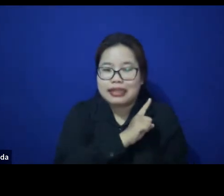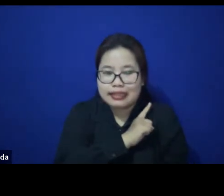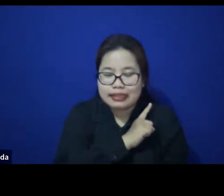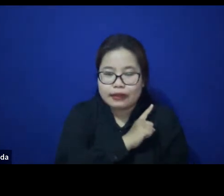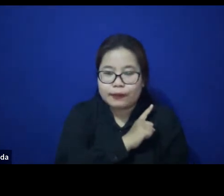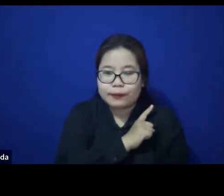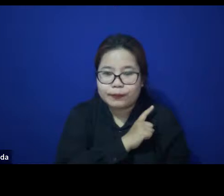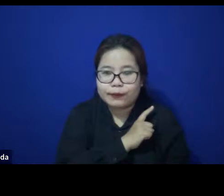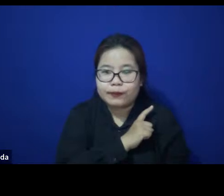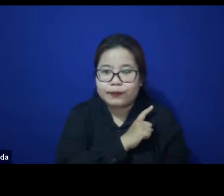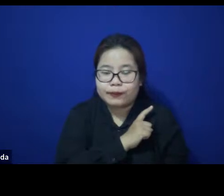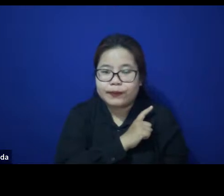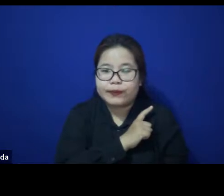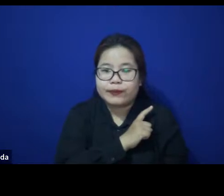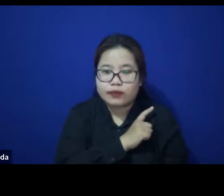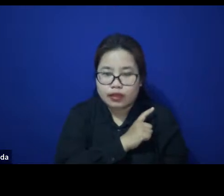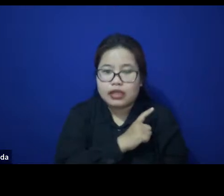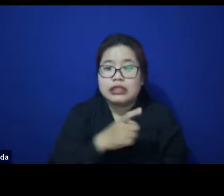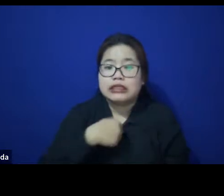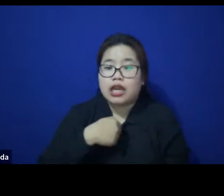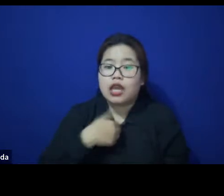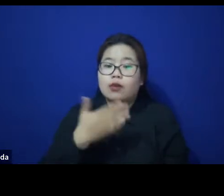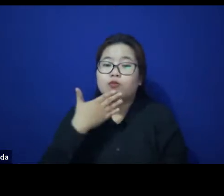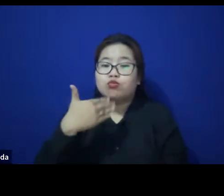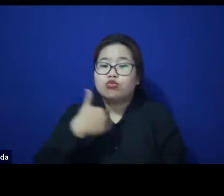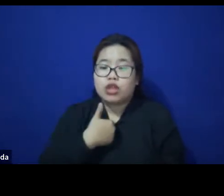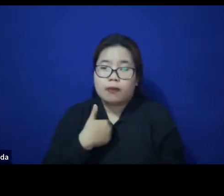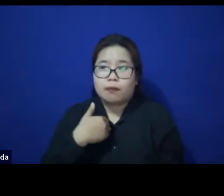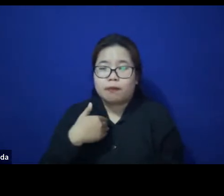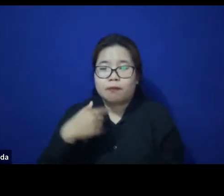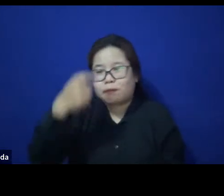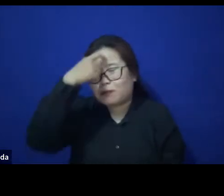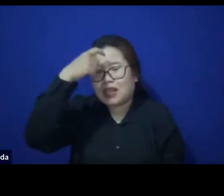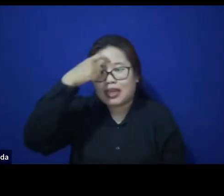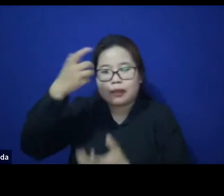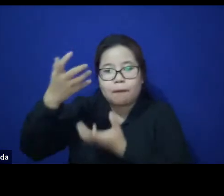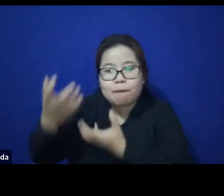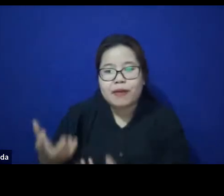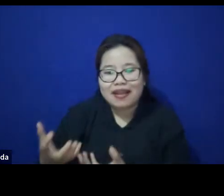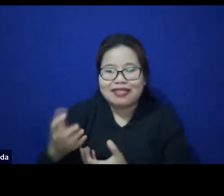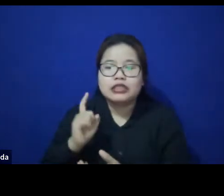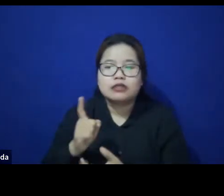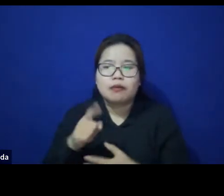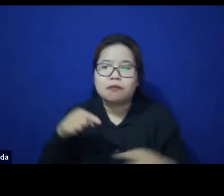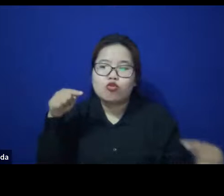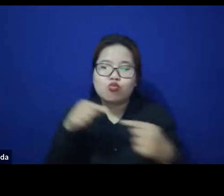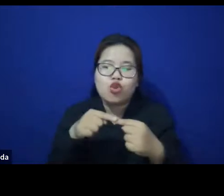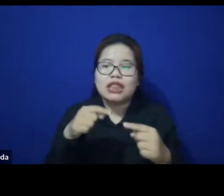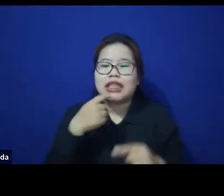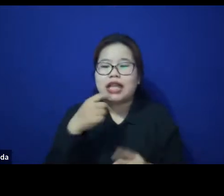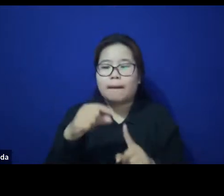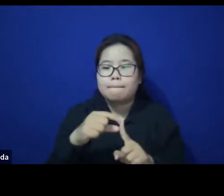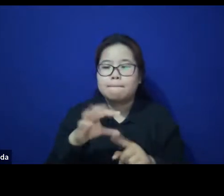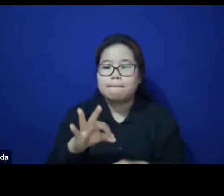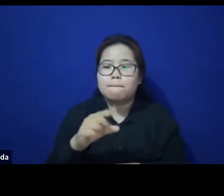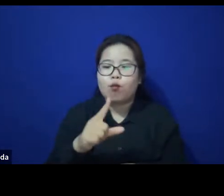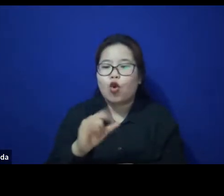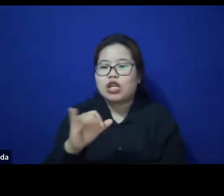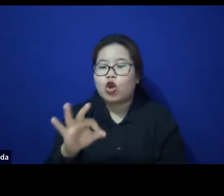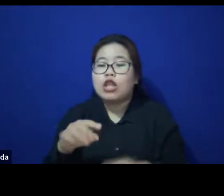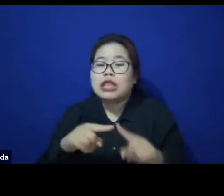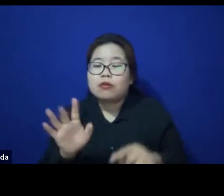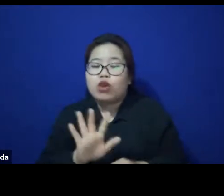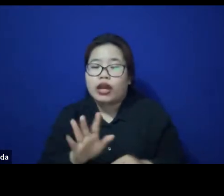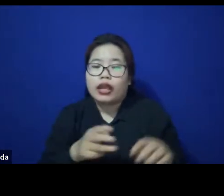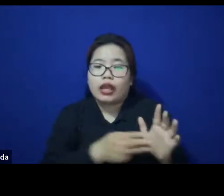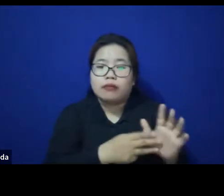lung disease, which is probably because of polio, but it's not part of the NDIS. It's actually treated medically,